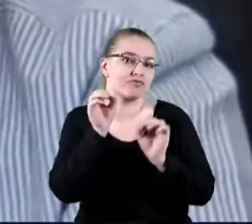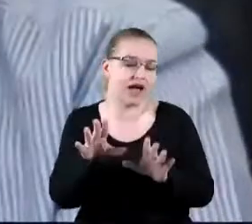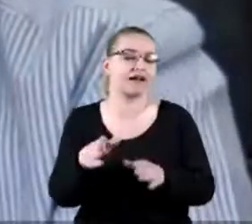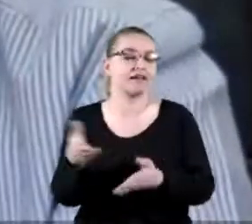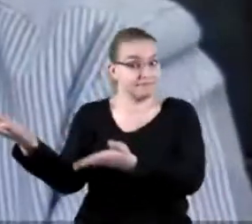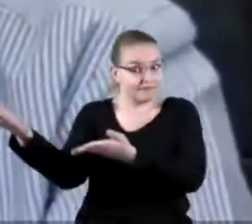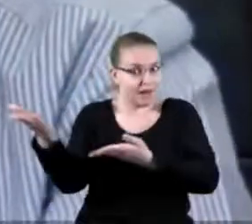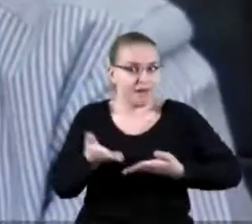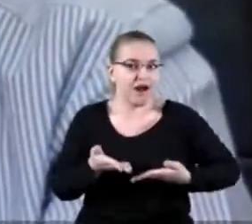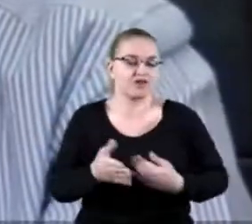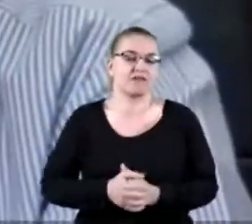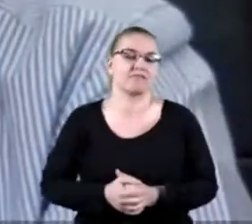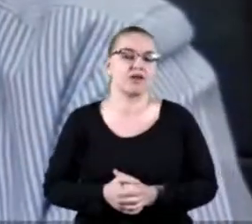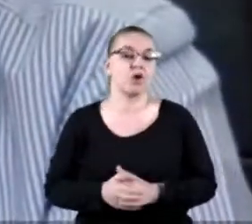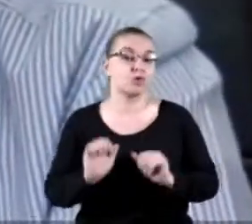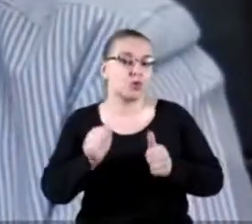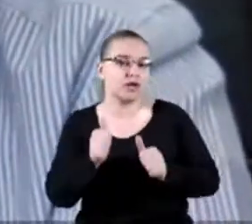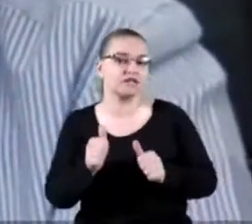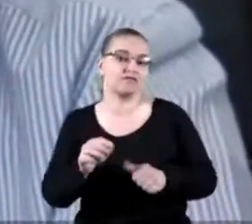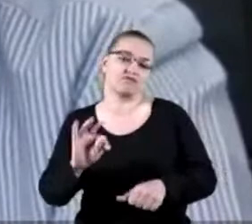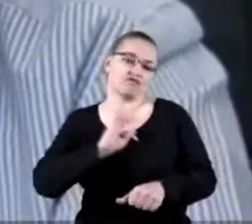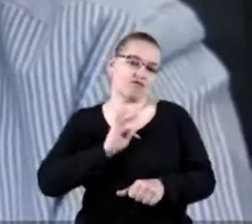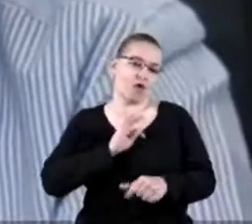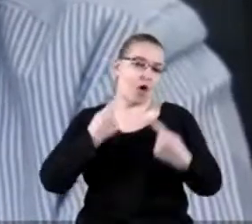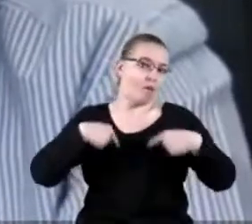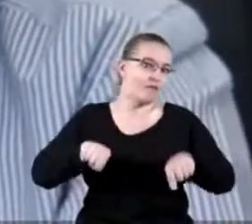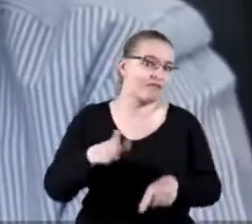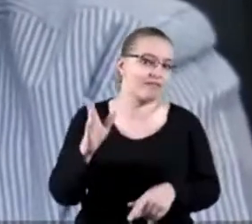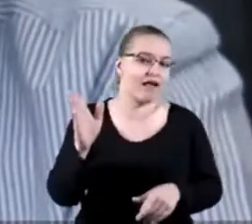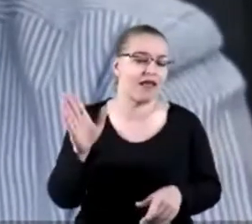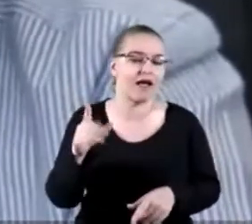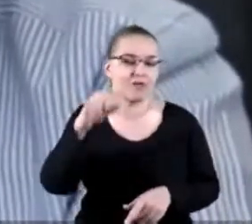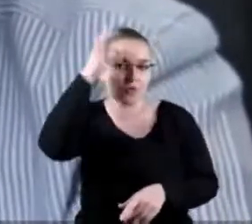People are even encouraged to do so,